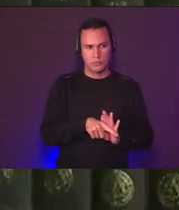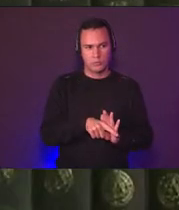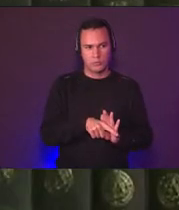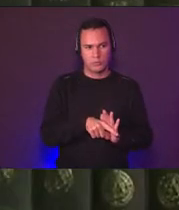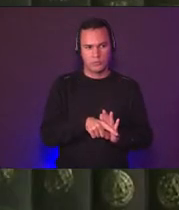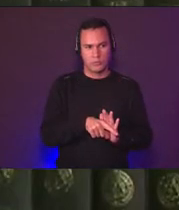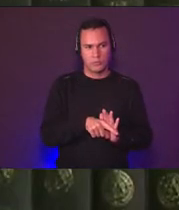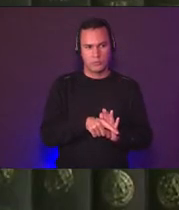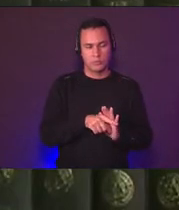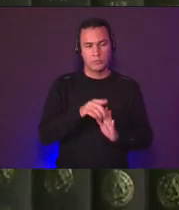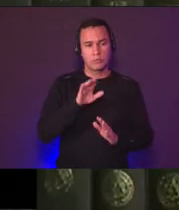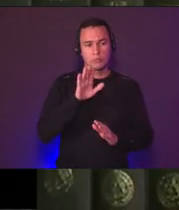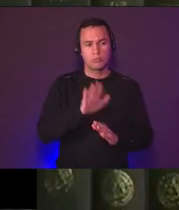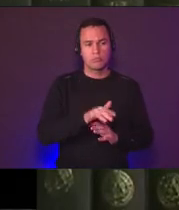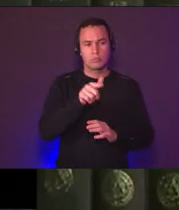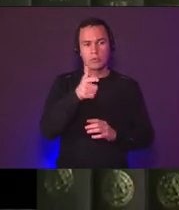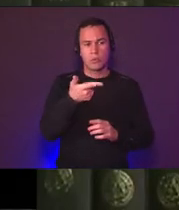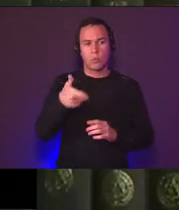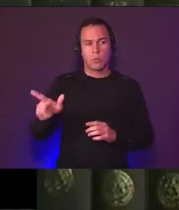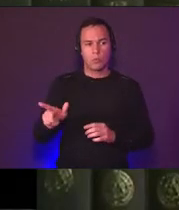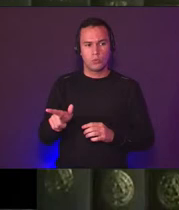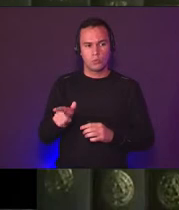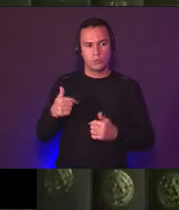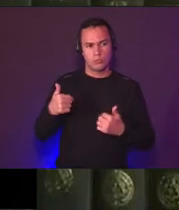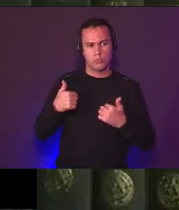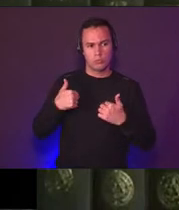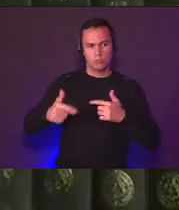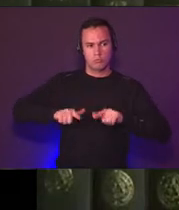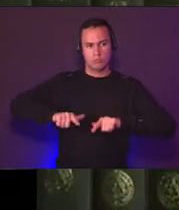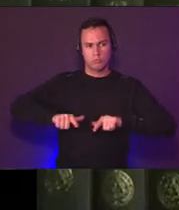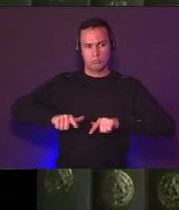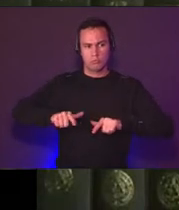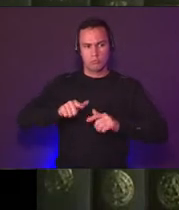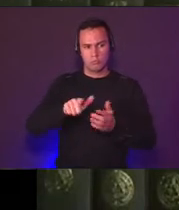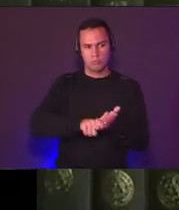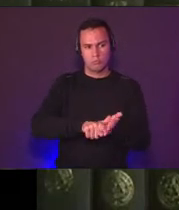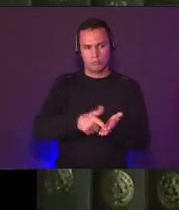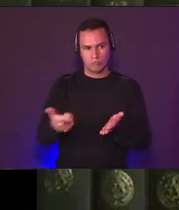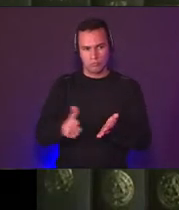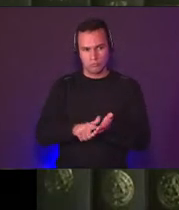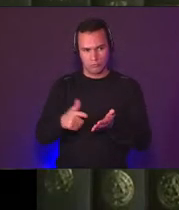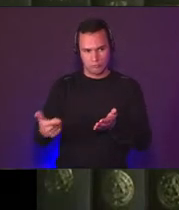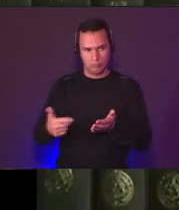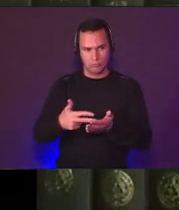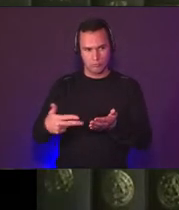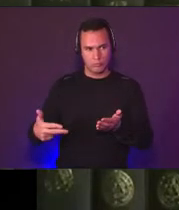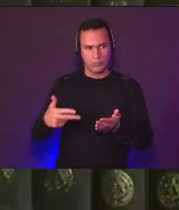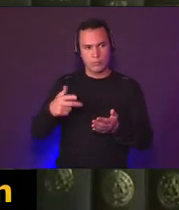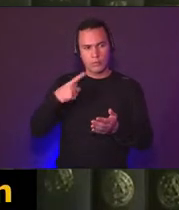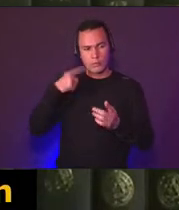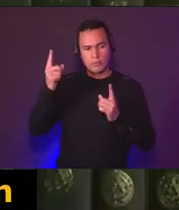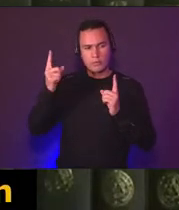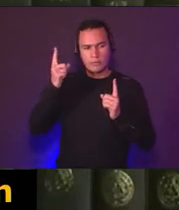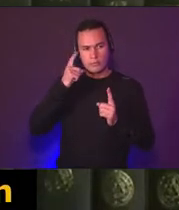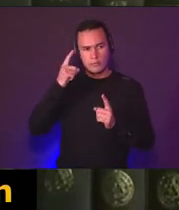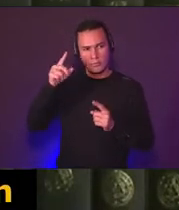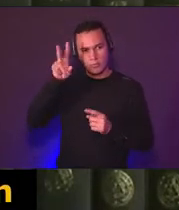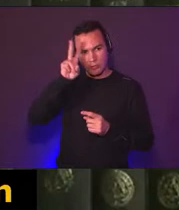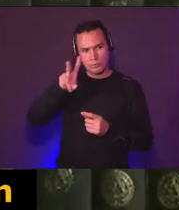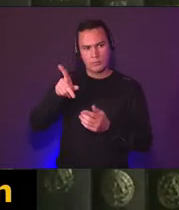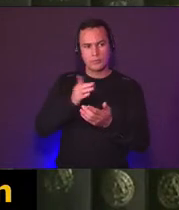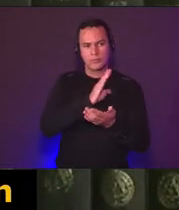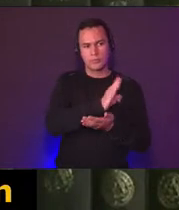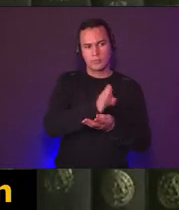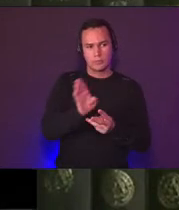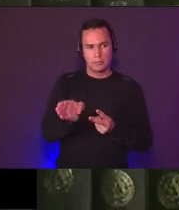down. And the nice thing about doing this in journalism is you can test the conventional wisdom as your hypothesis. So all I had to do was, what is